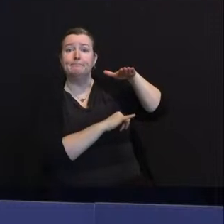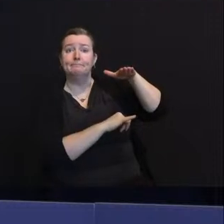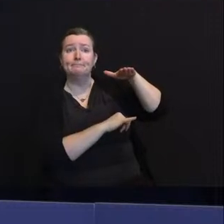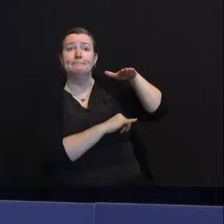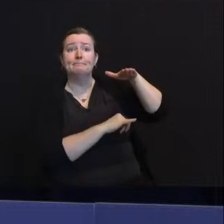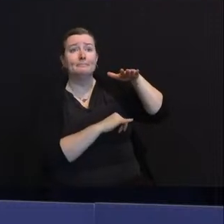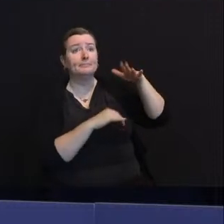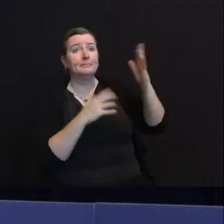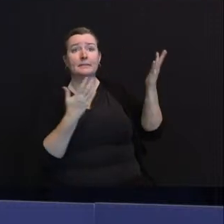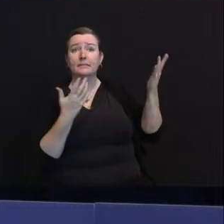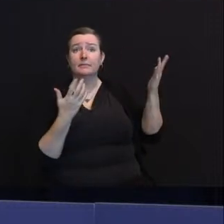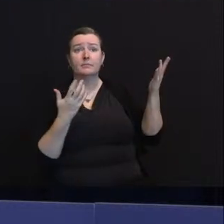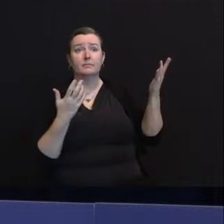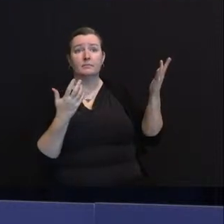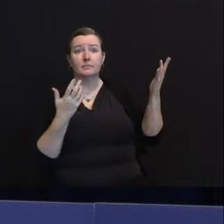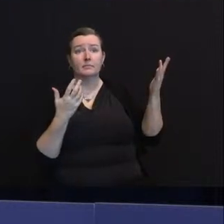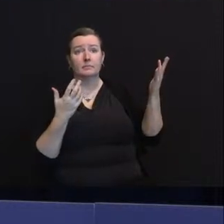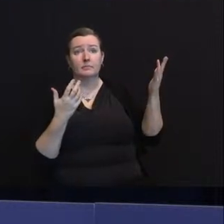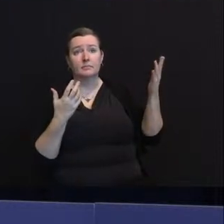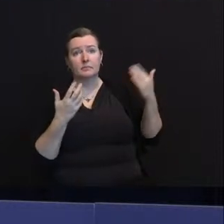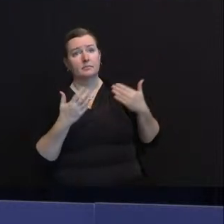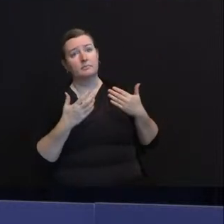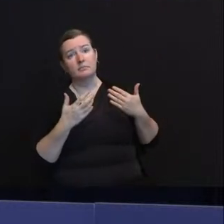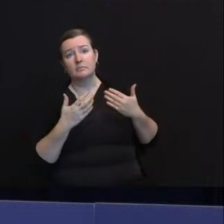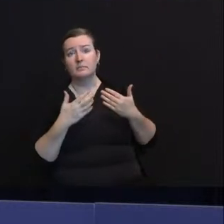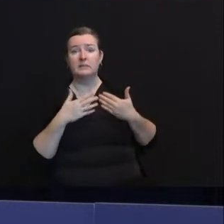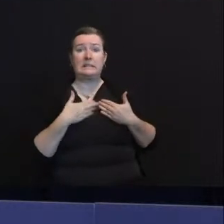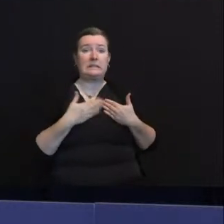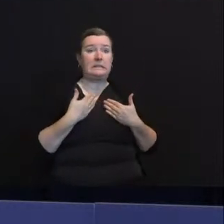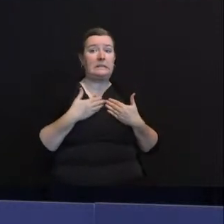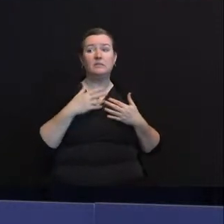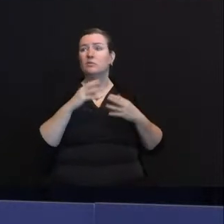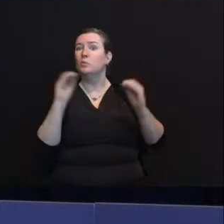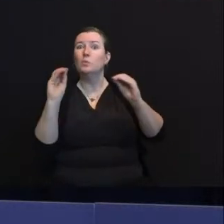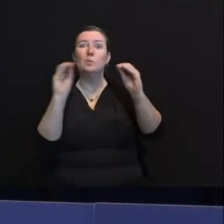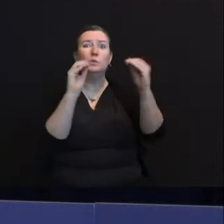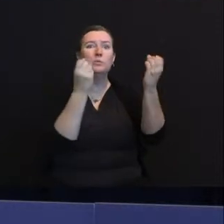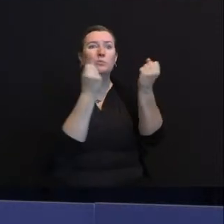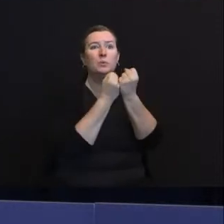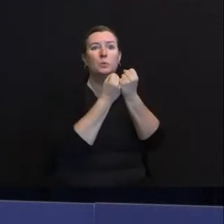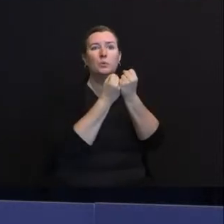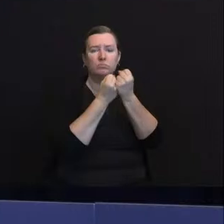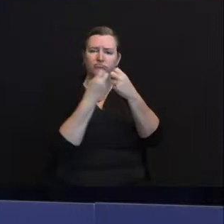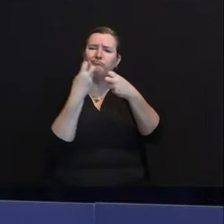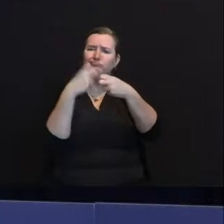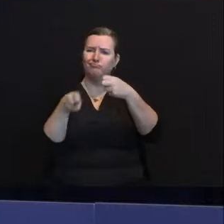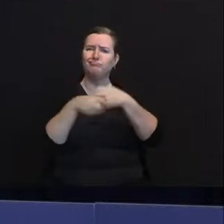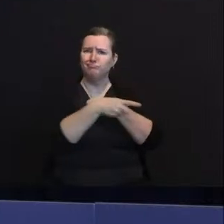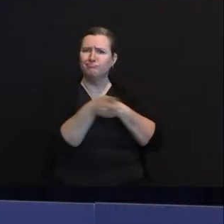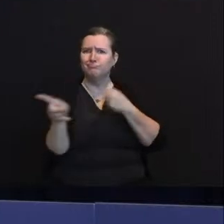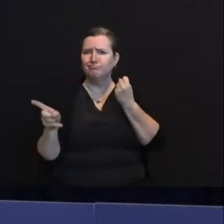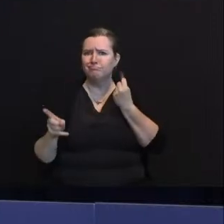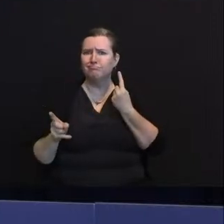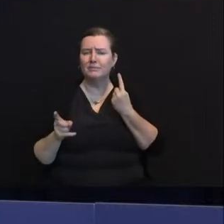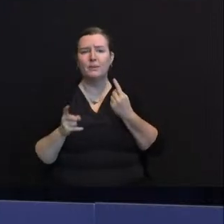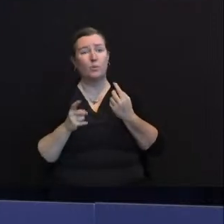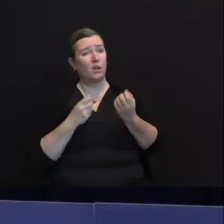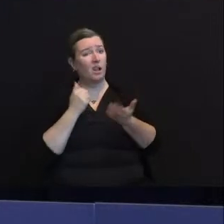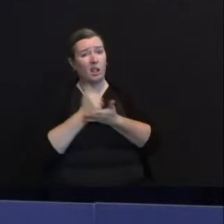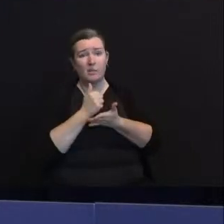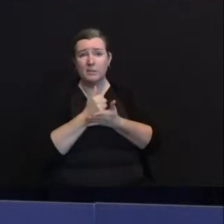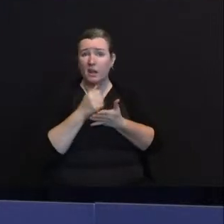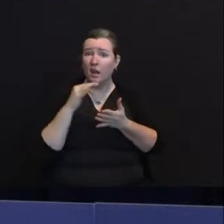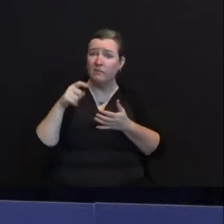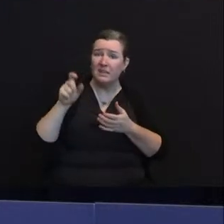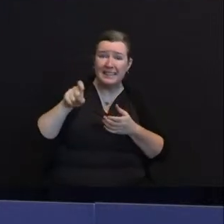those without resources and support. So I want to remind everyone that there is help to connect individuals with